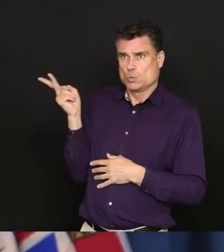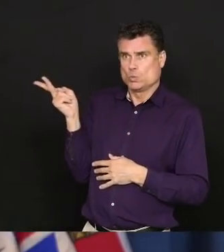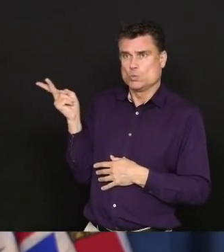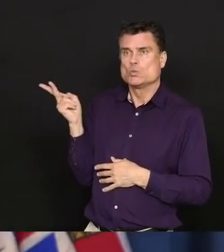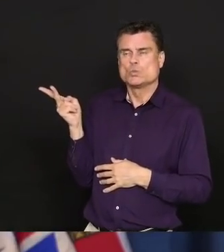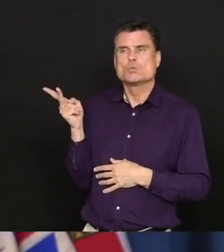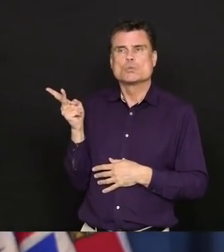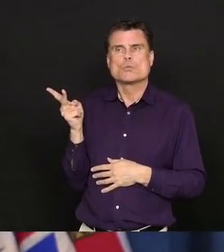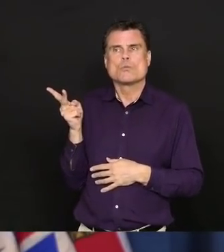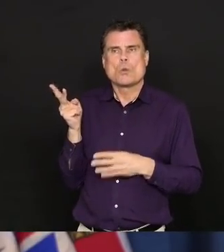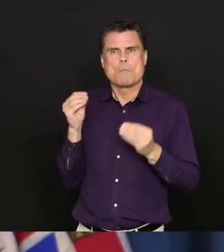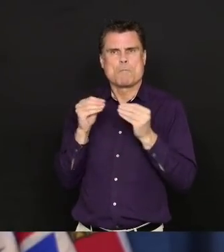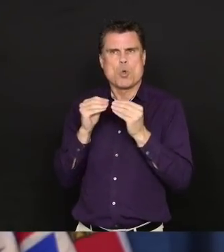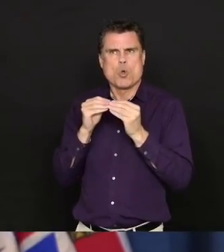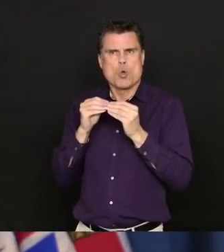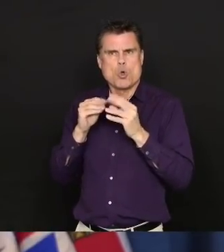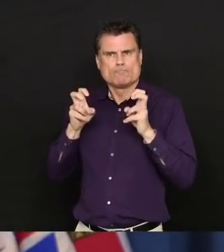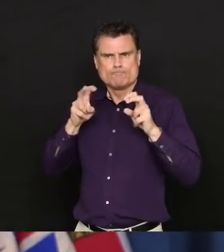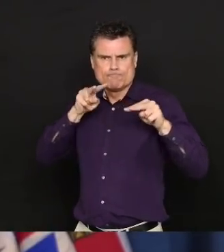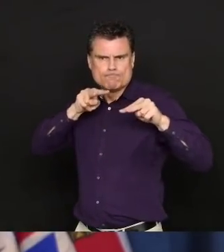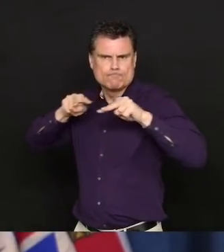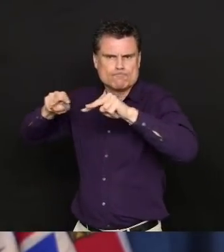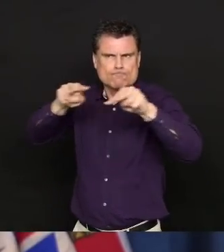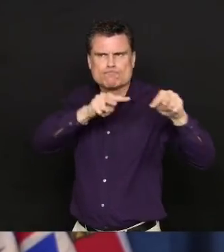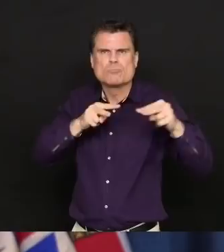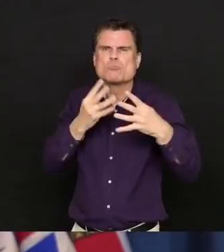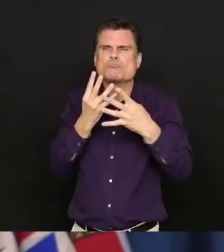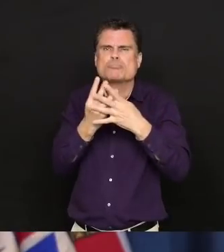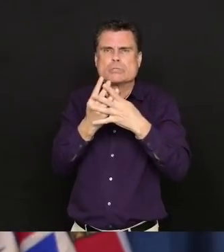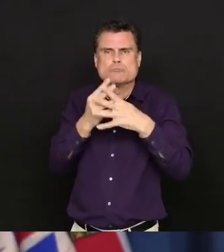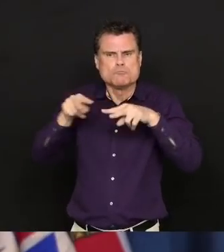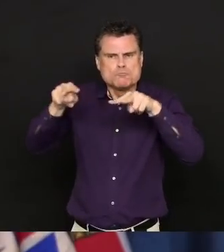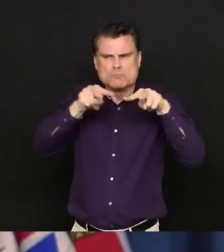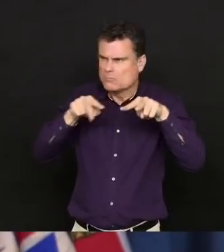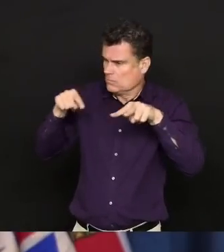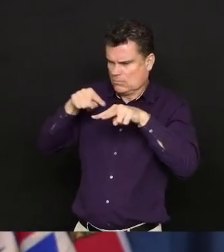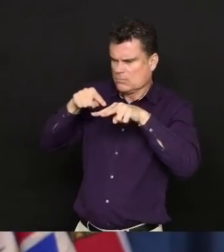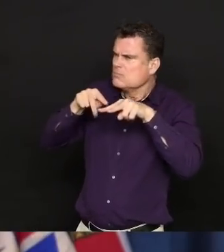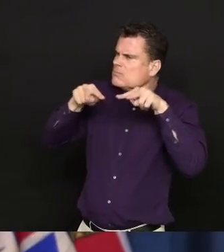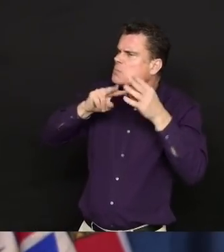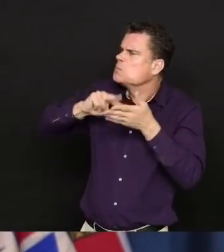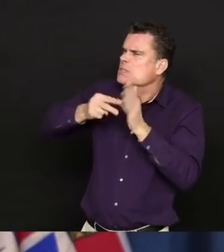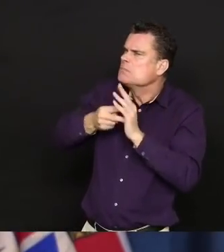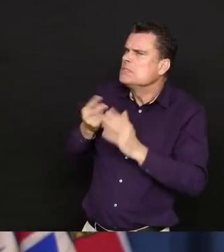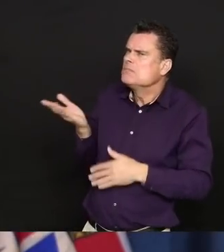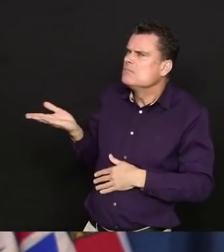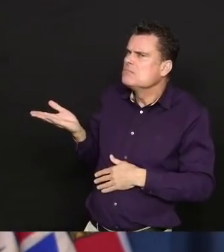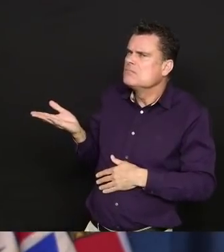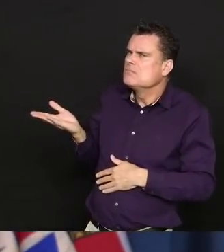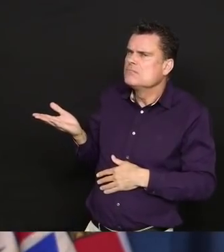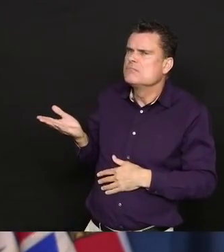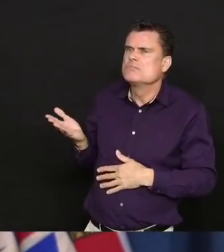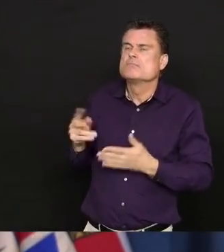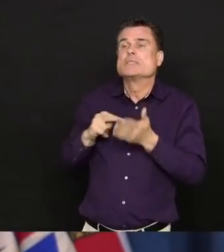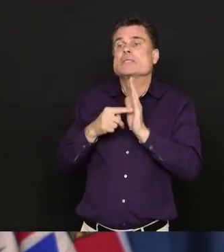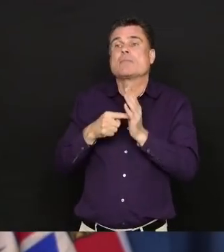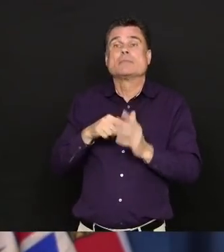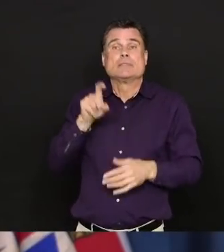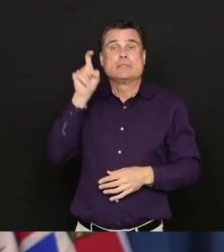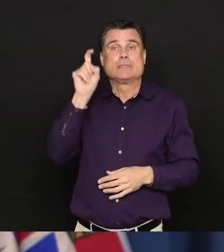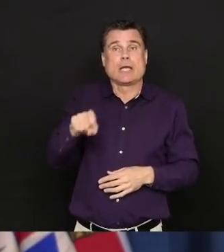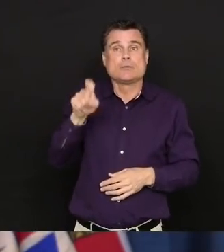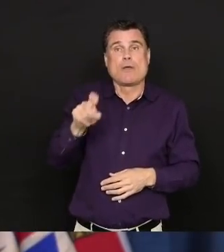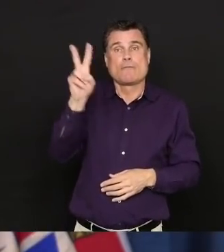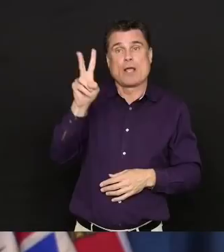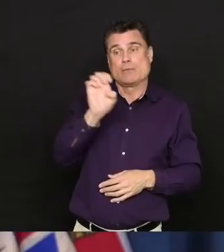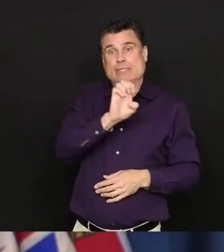where there are migrant workers. Yeah, so a couple of things. There's a program that's run